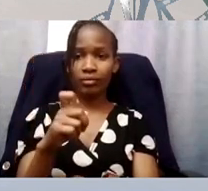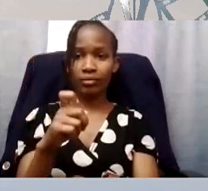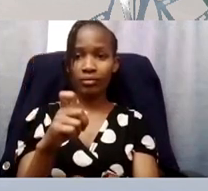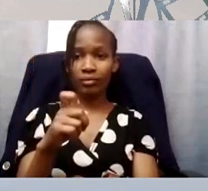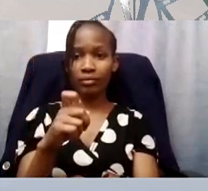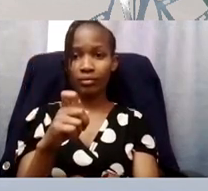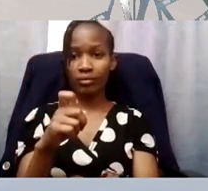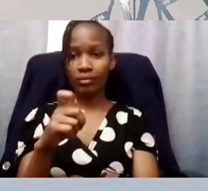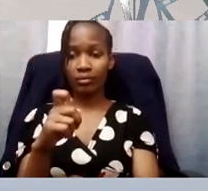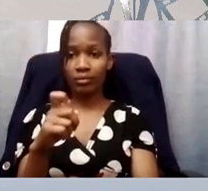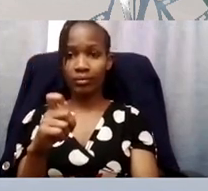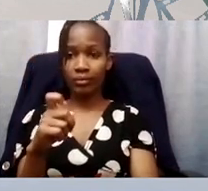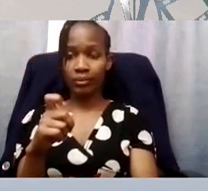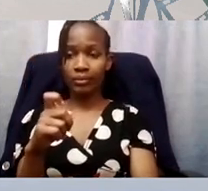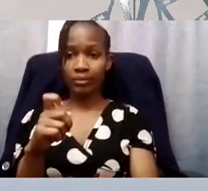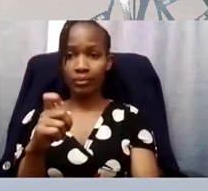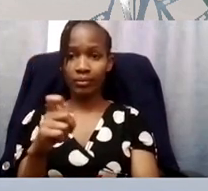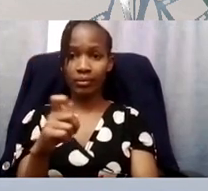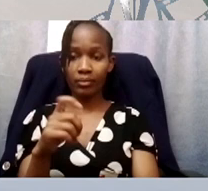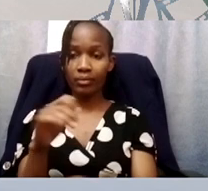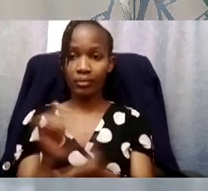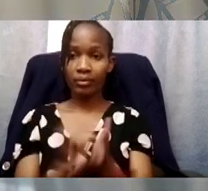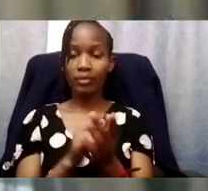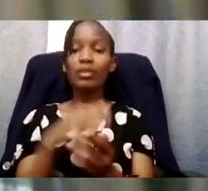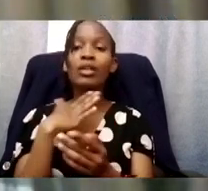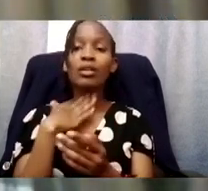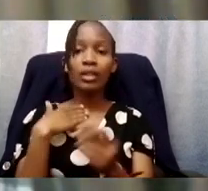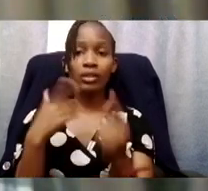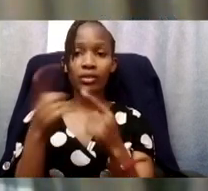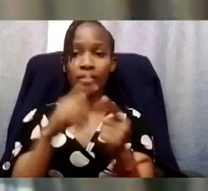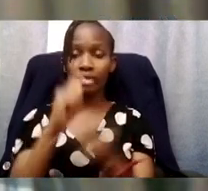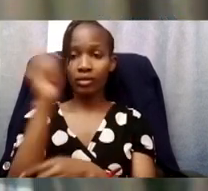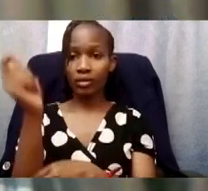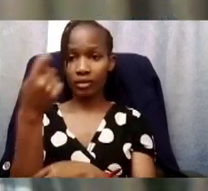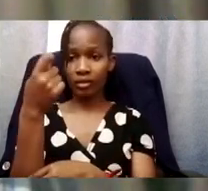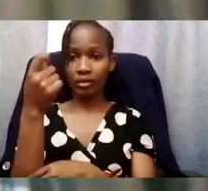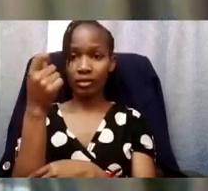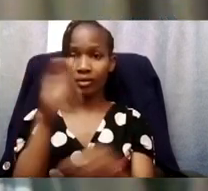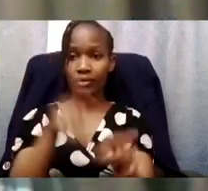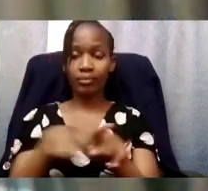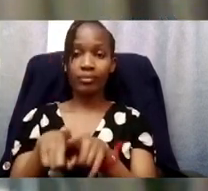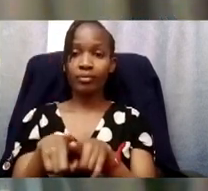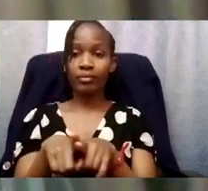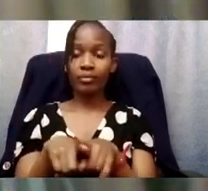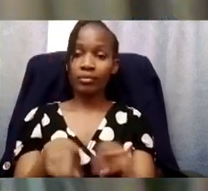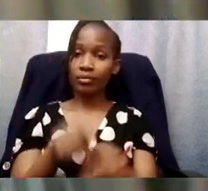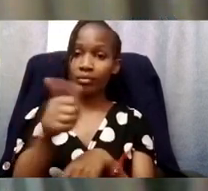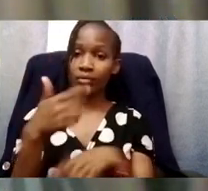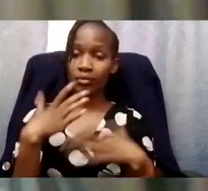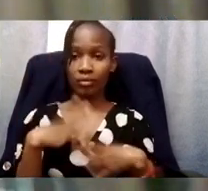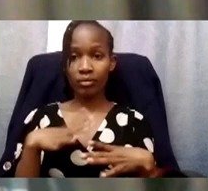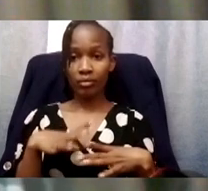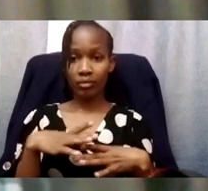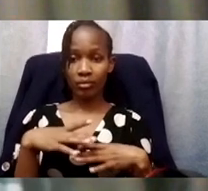is who really motivated to come to Kenya. And of course, later, Sharad Ghai, you can call, then